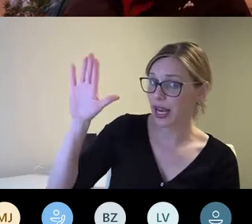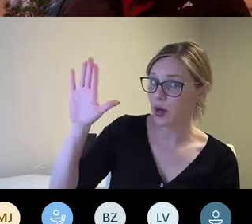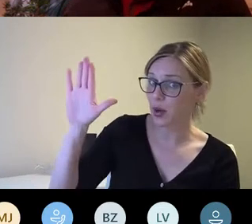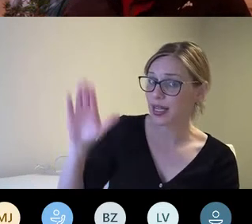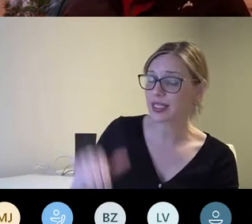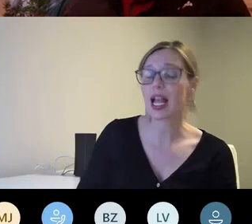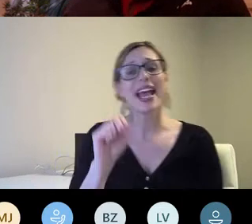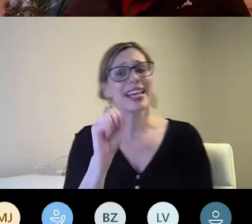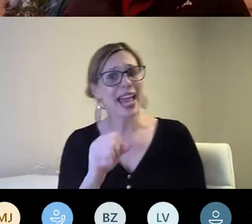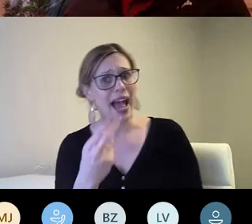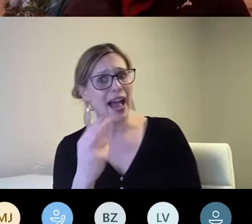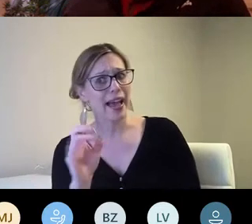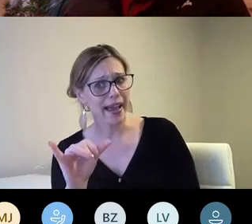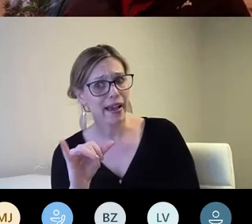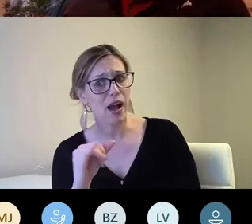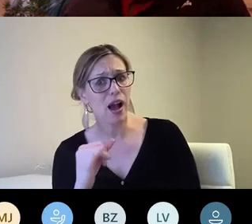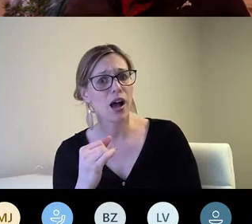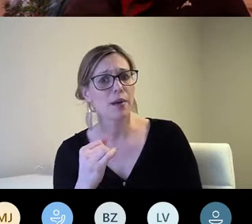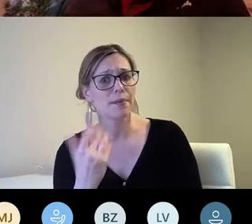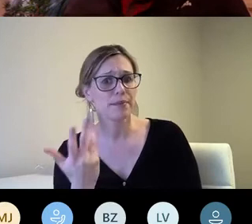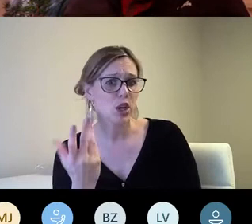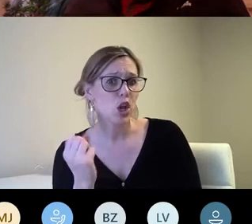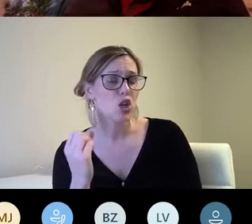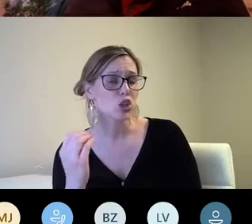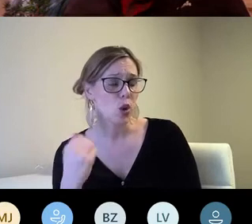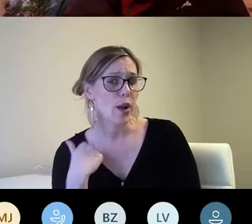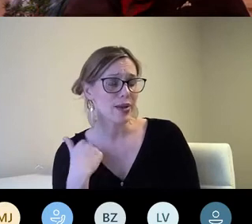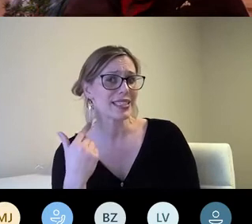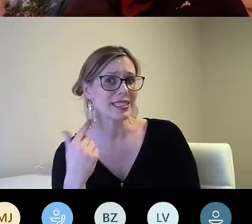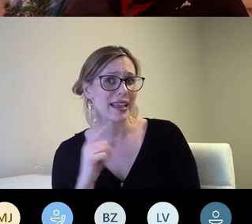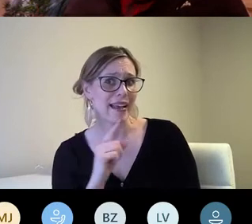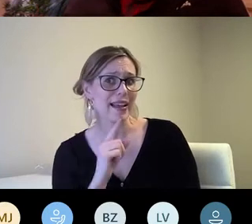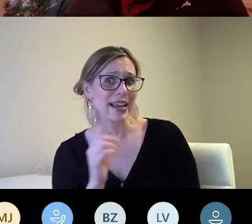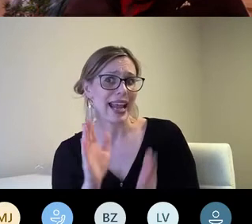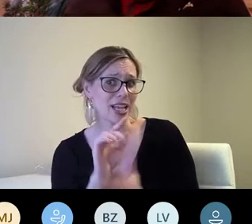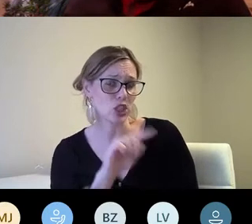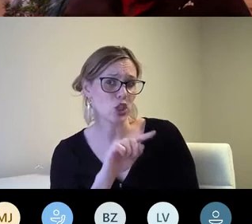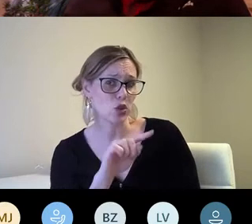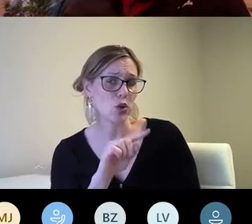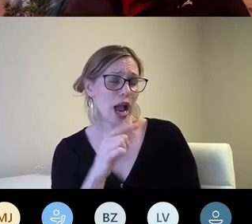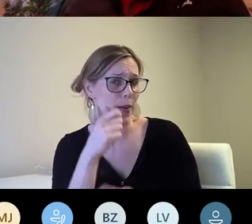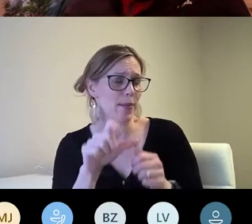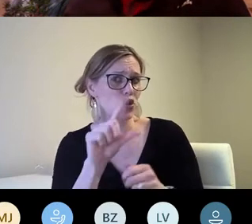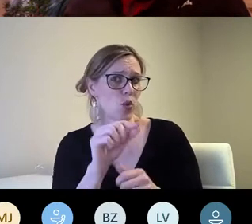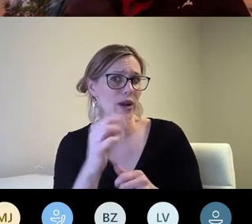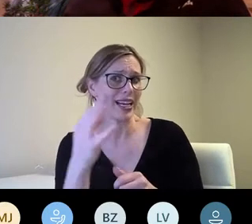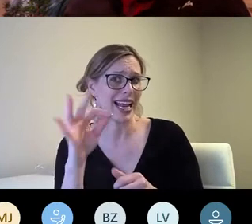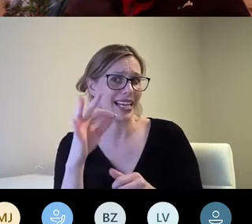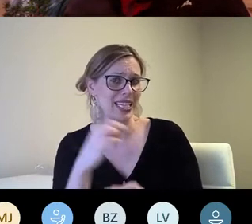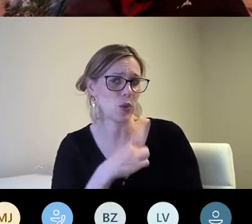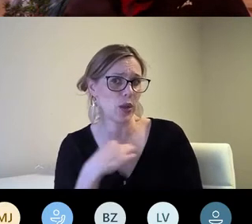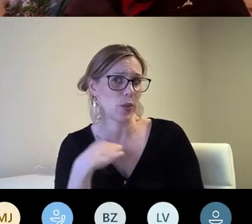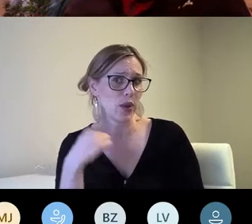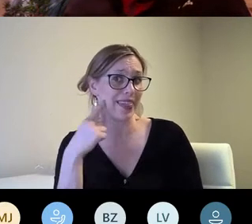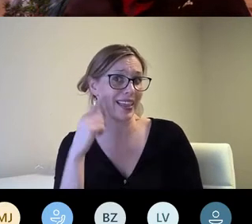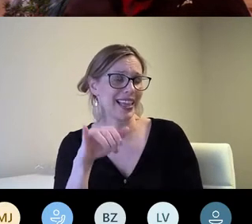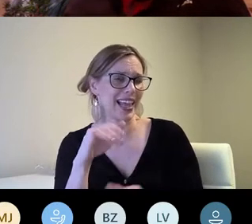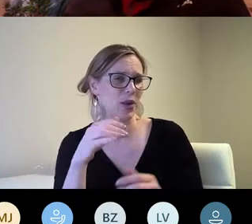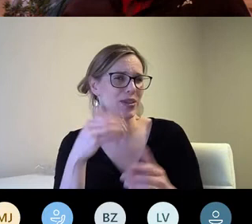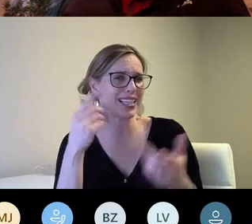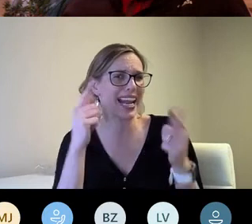Yeah. Hey. So I was actually going to ask you about this because in 2019, I remember we were thinking it was going to come at the end of that year,